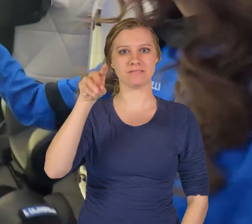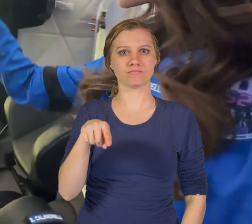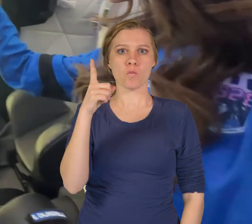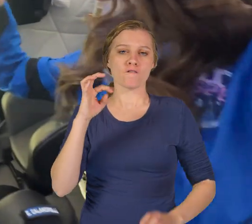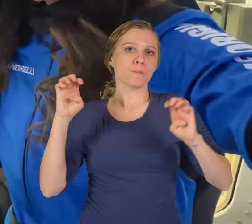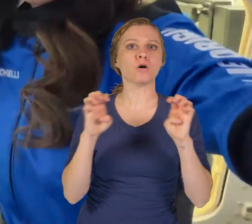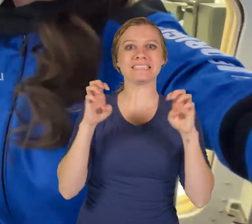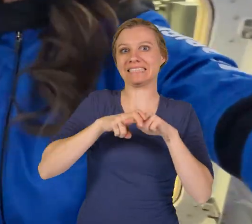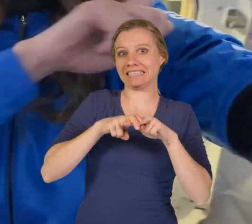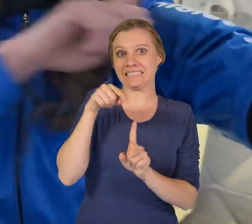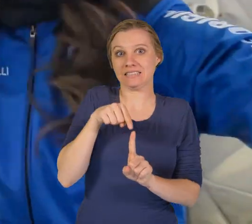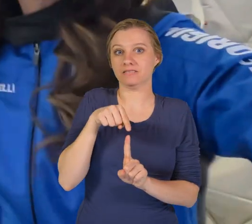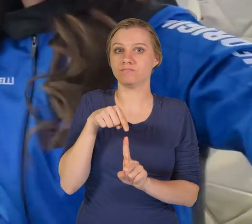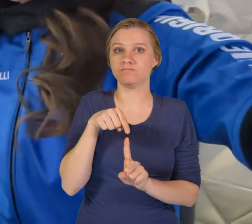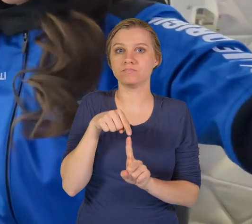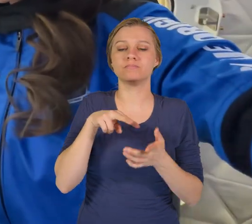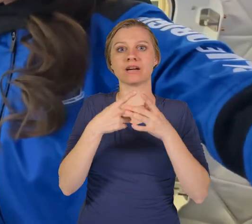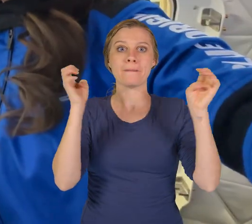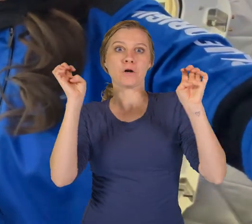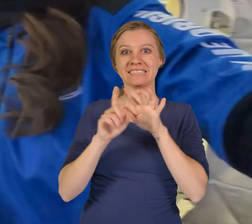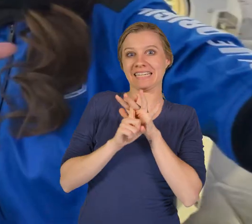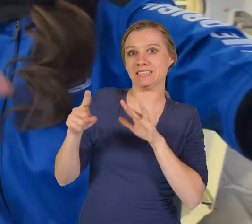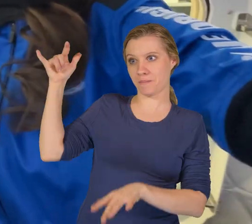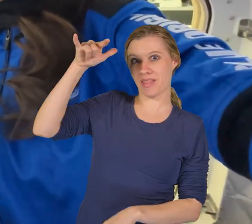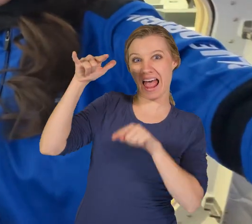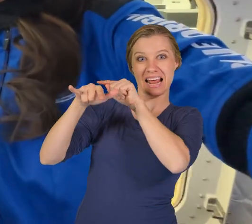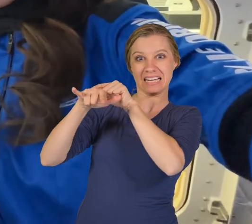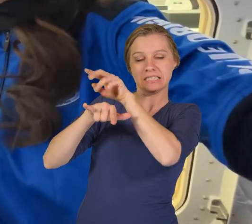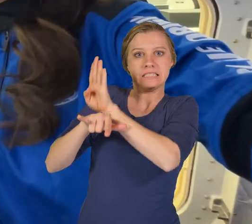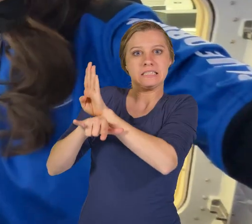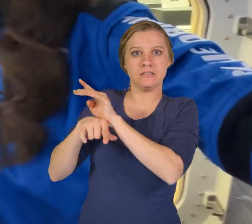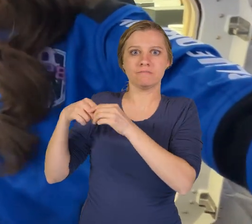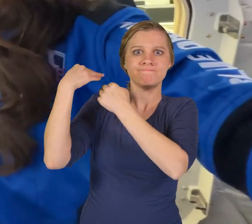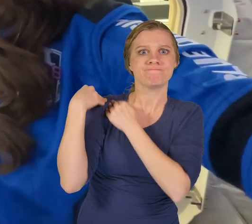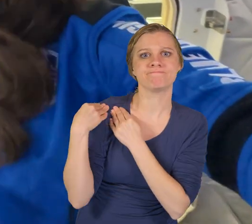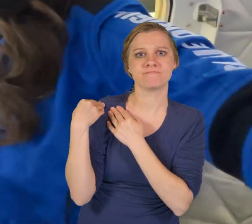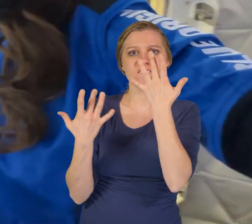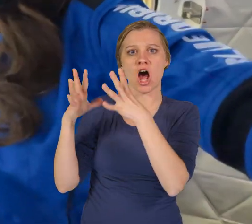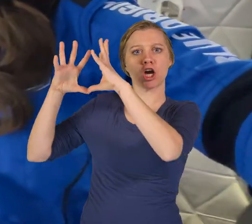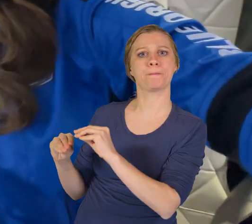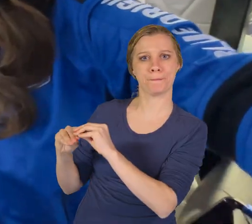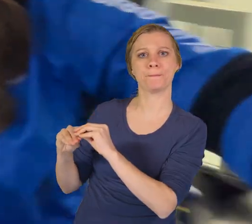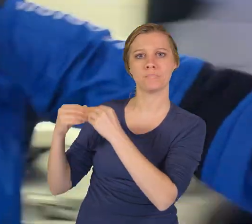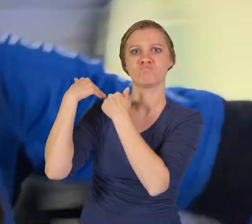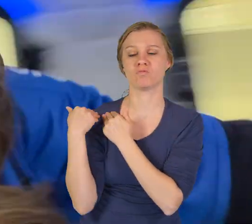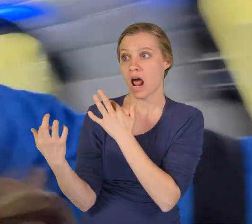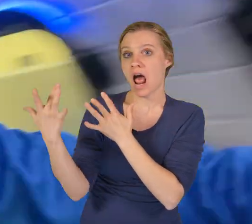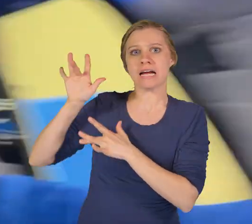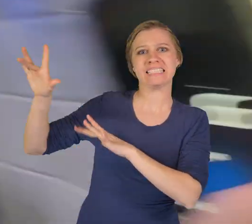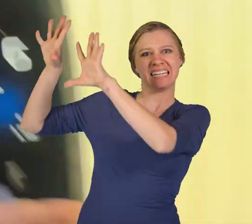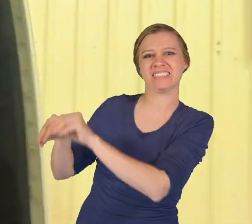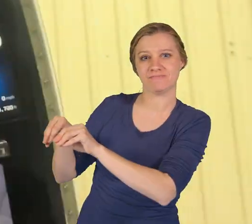number 6. This is one of the emergency seats. It's like the emergency exit on an airplane. We are responsible for the